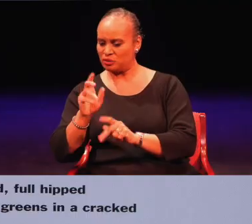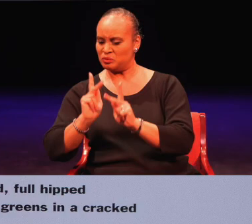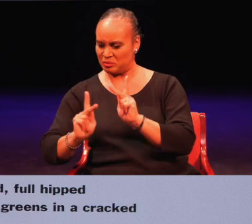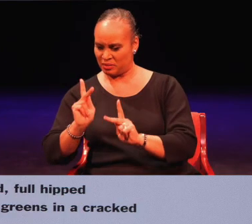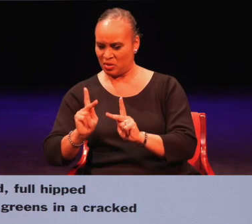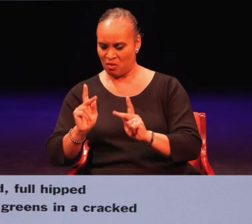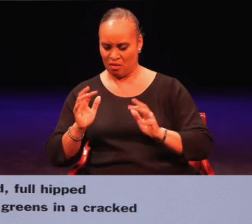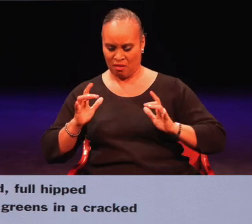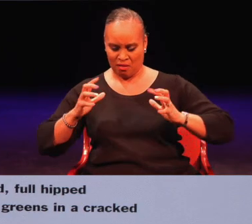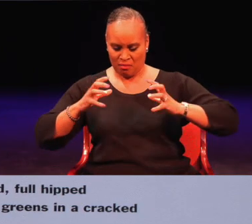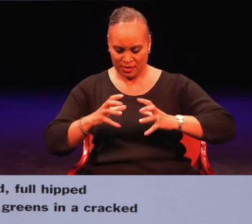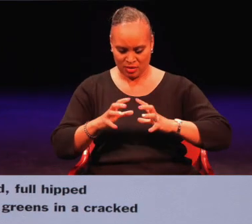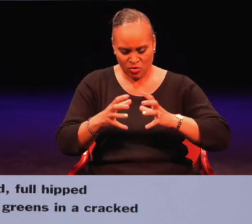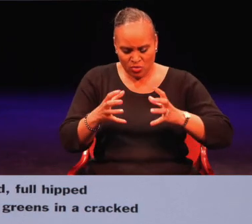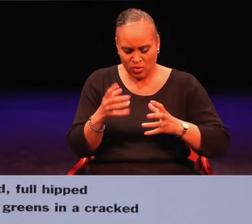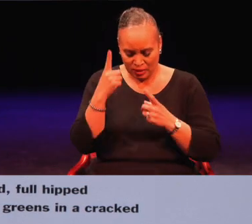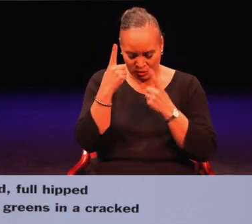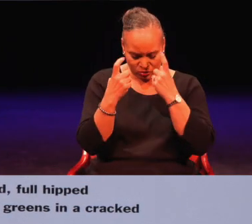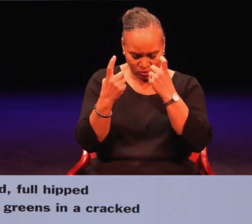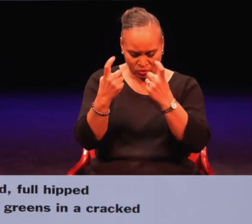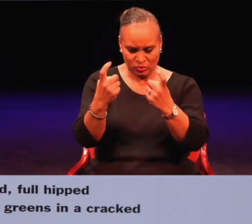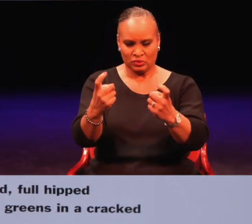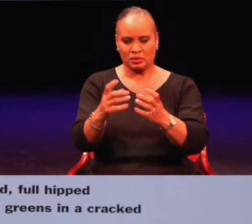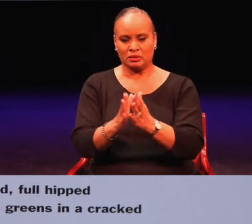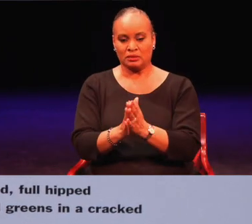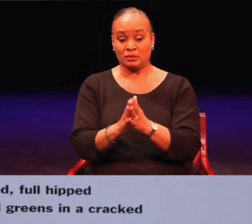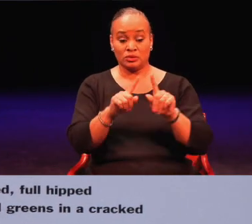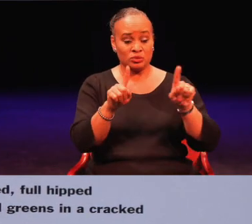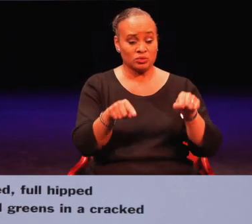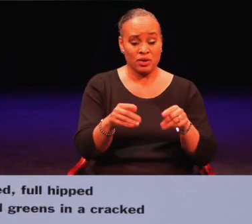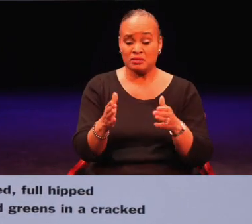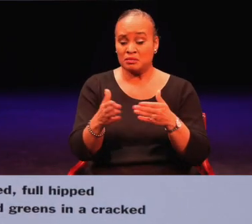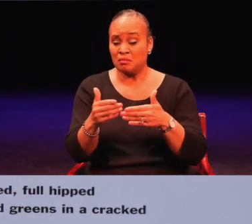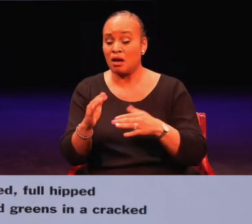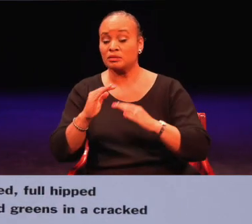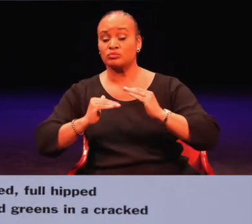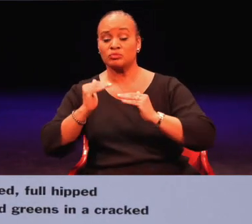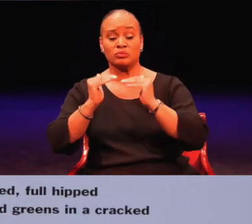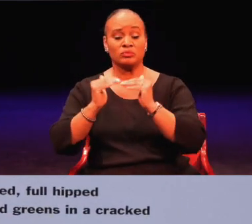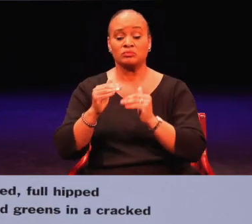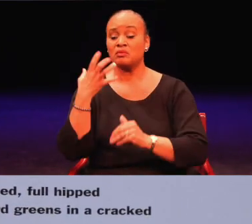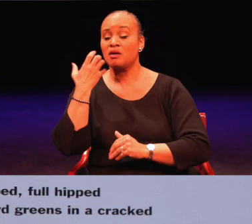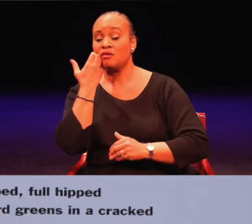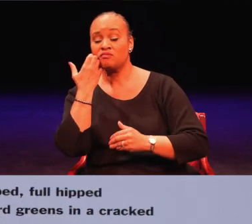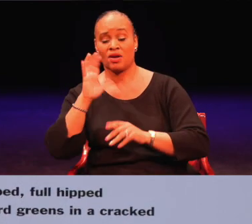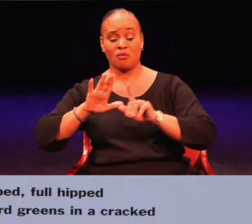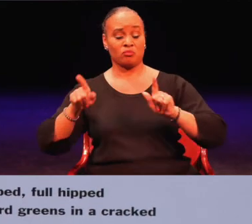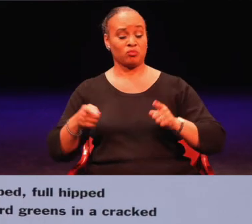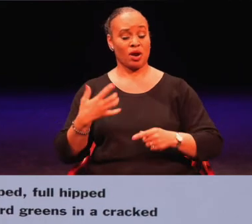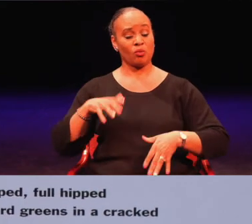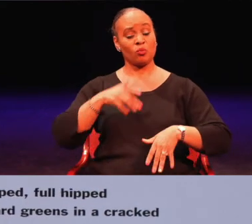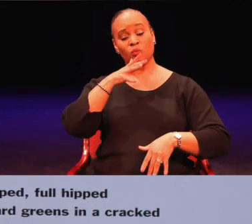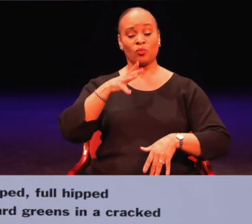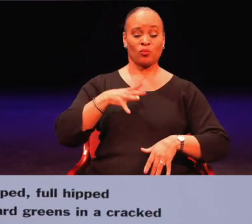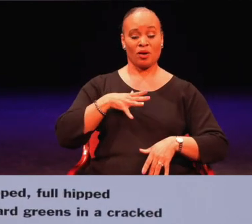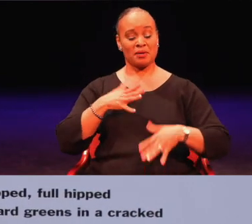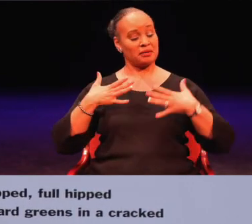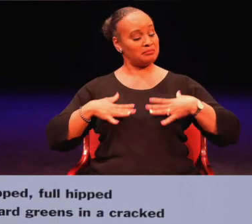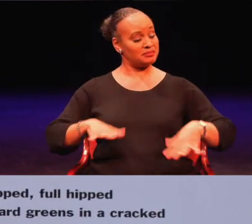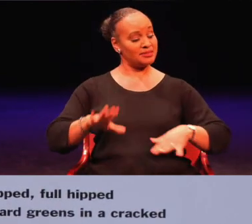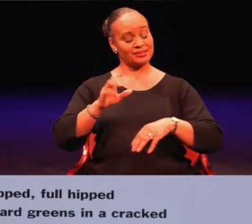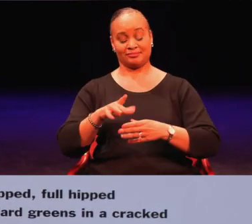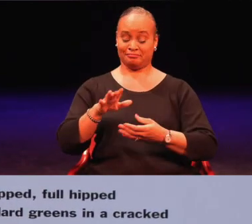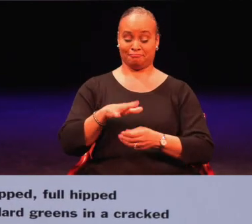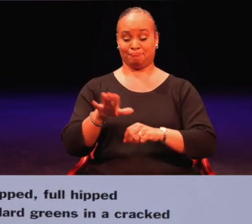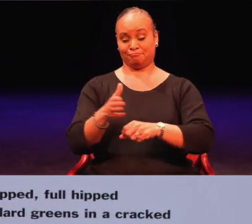masses. Squares, blocks, bricks. Fat round woman in a rectangle Sunday night gospel. Precious